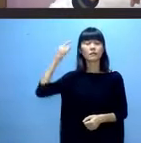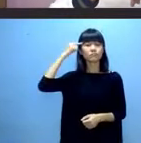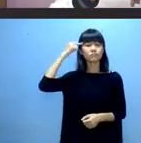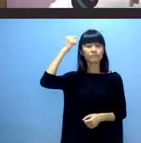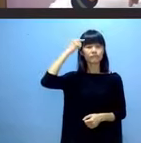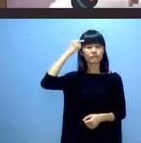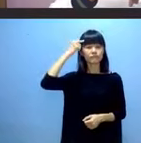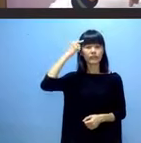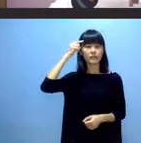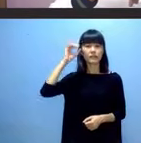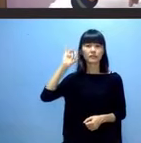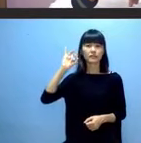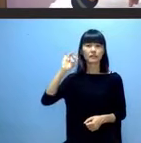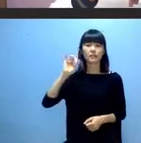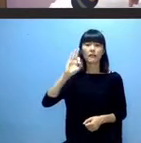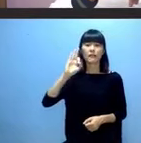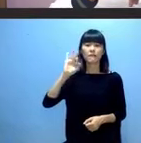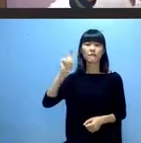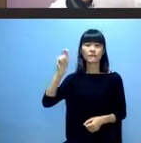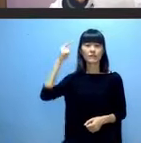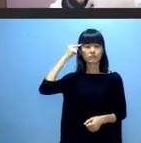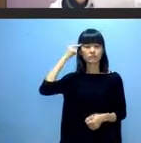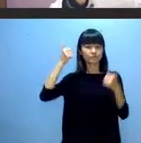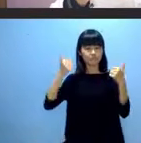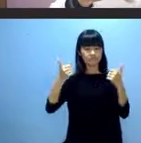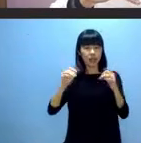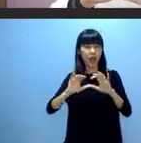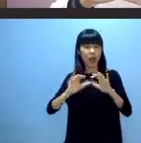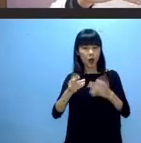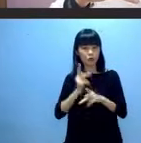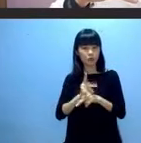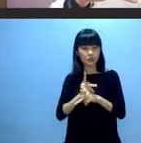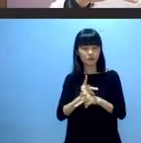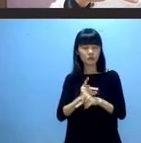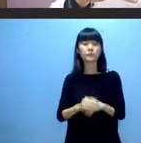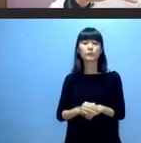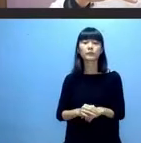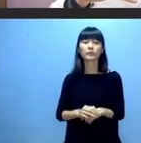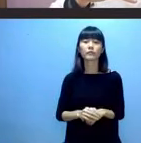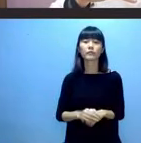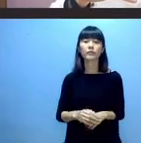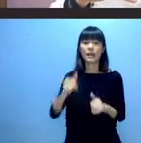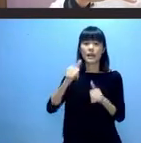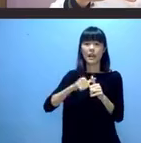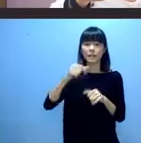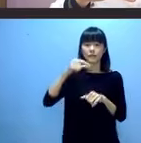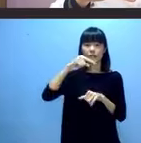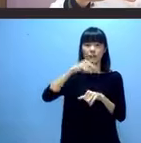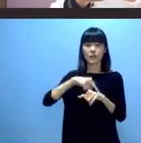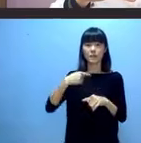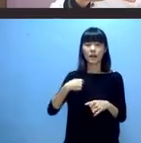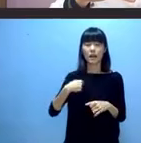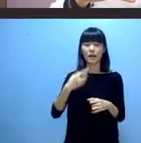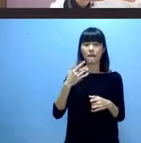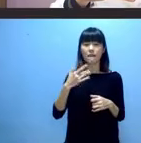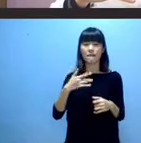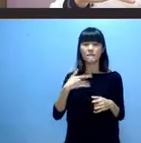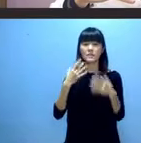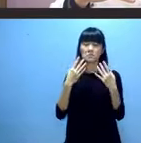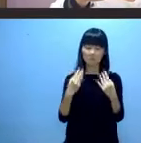fit, the way each time I feel down, talking to people really, really